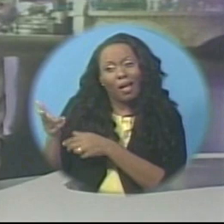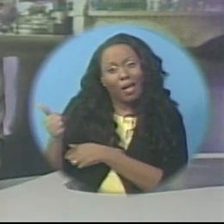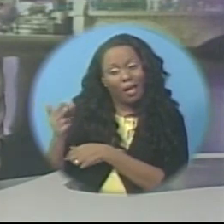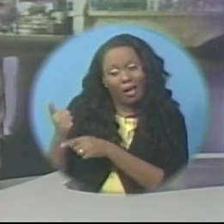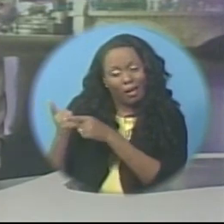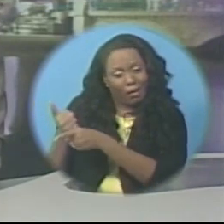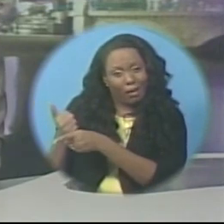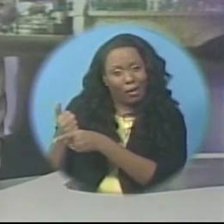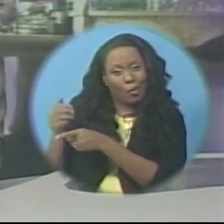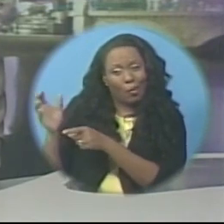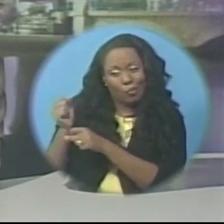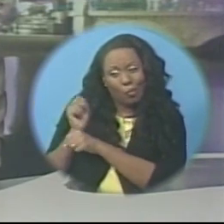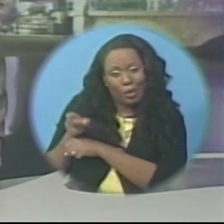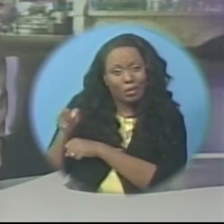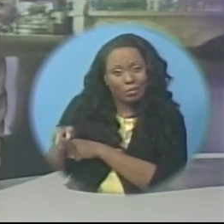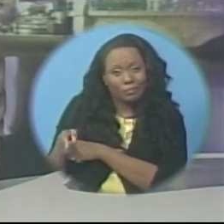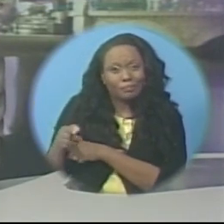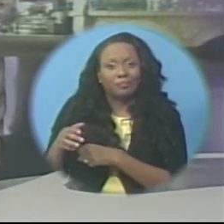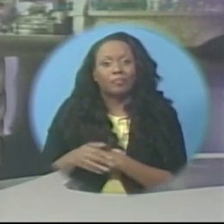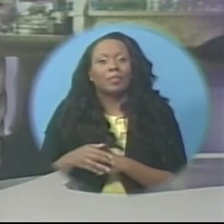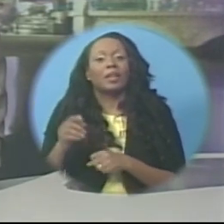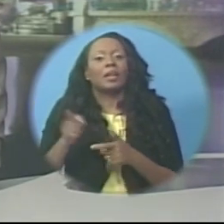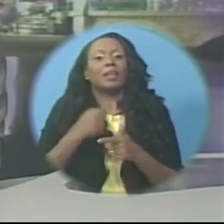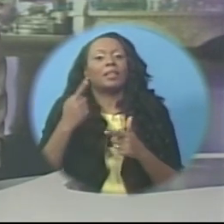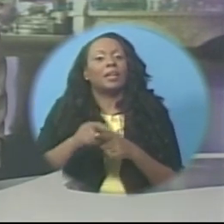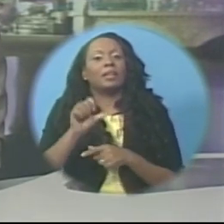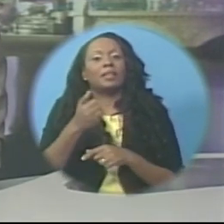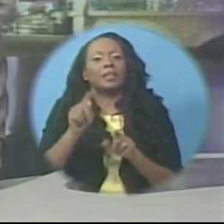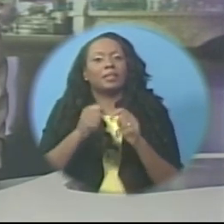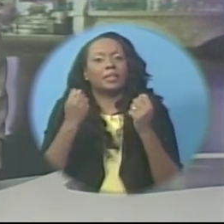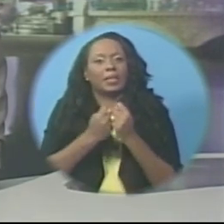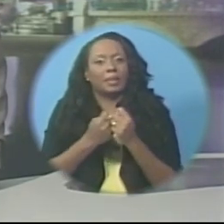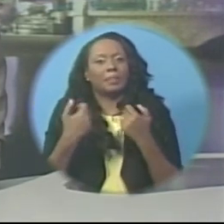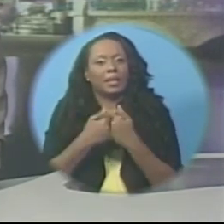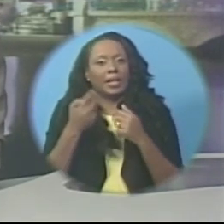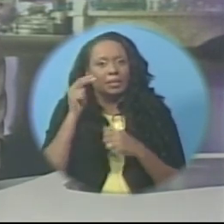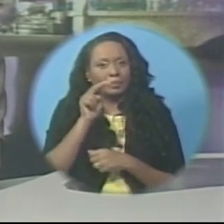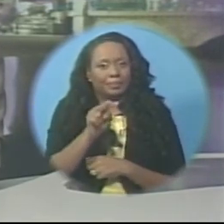as All-Stars took on Foundation United. CBC Sean Green reports.